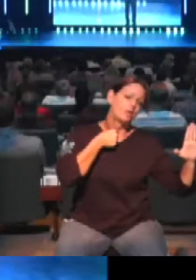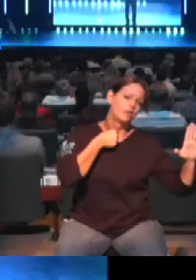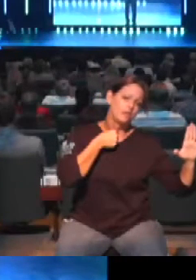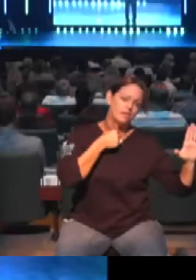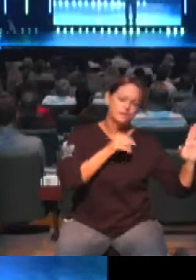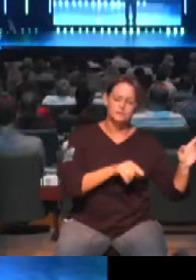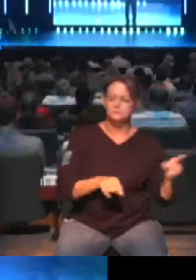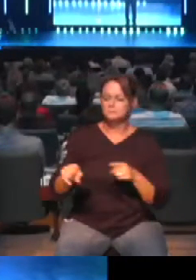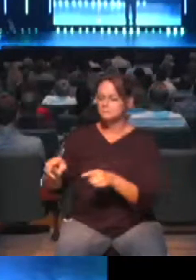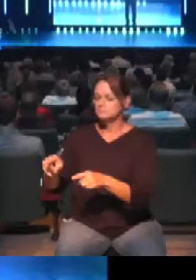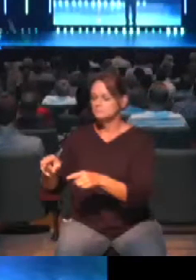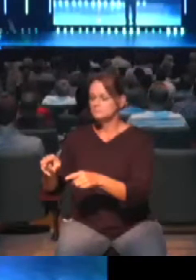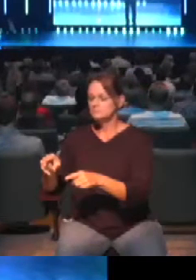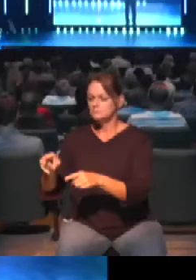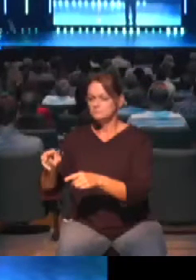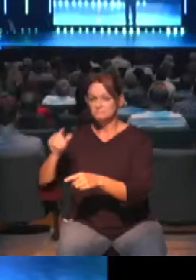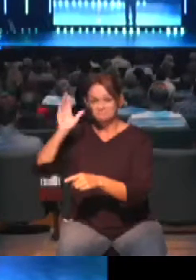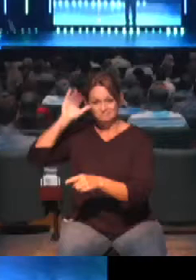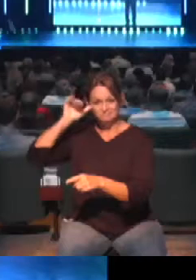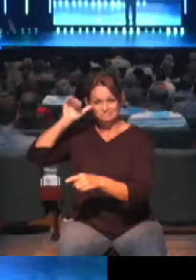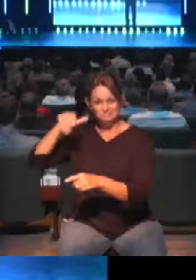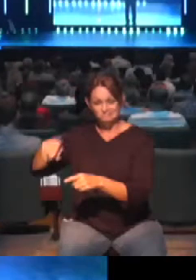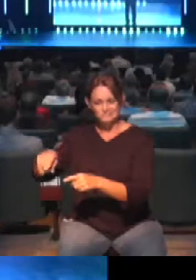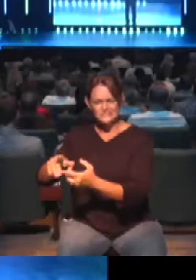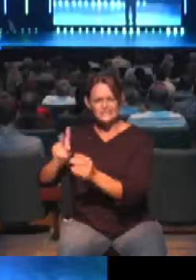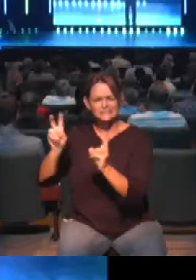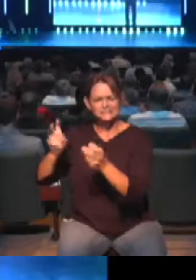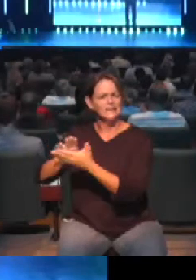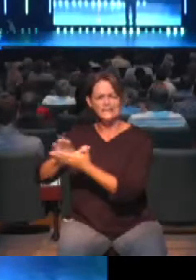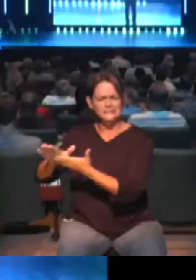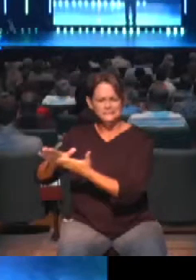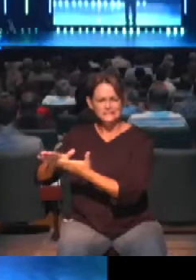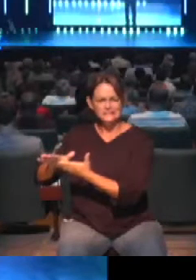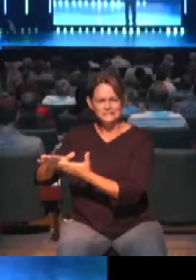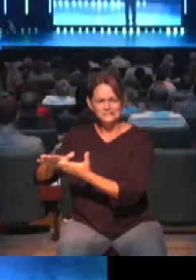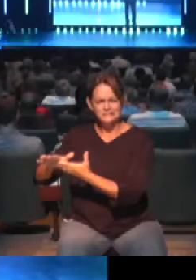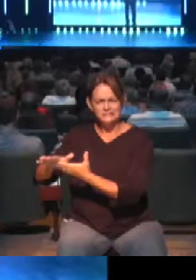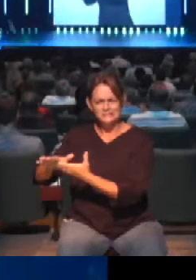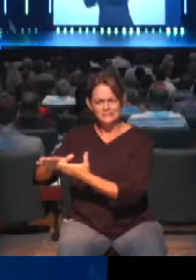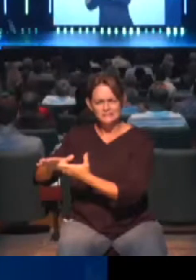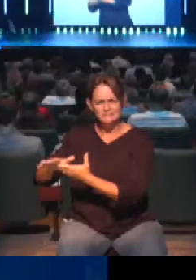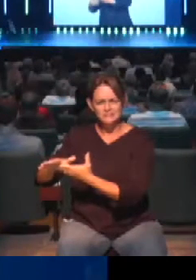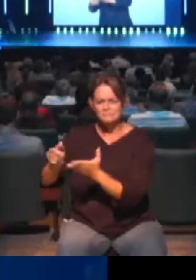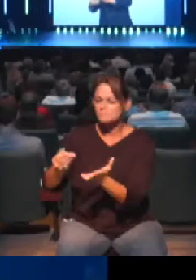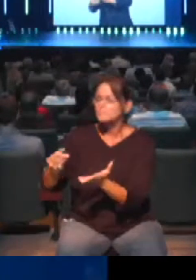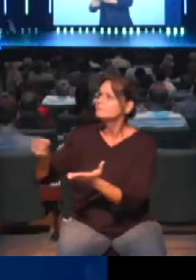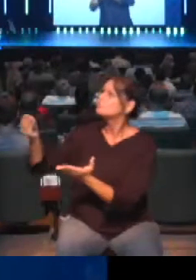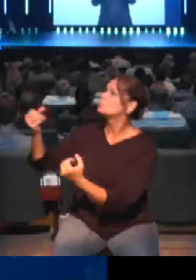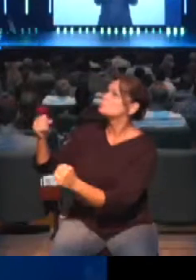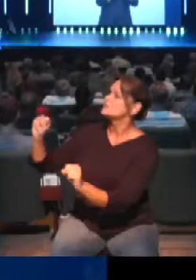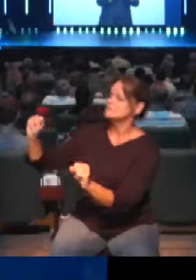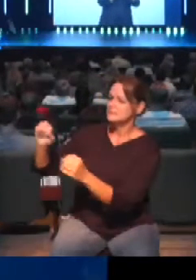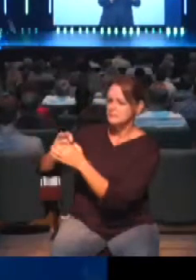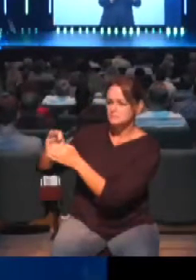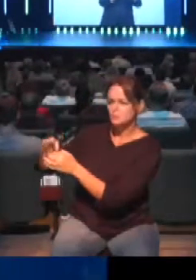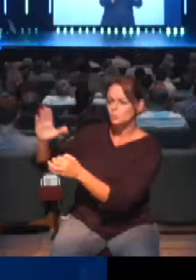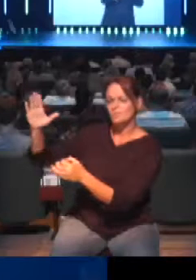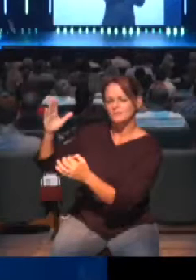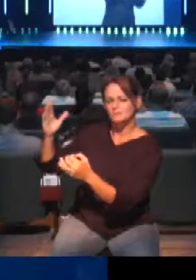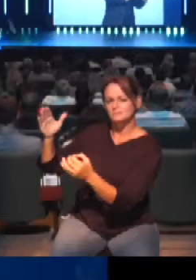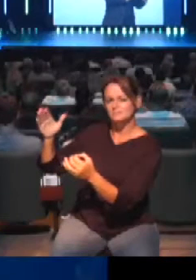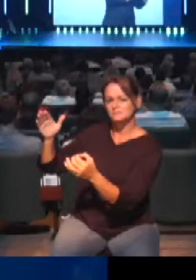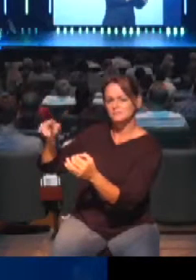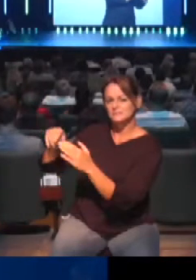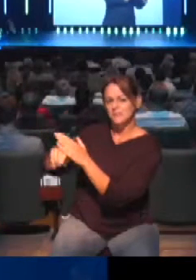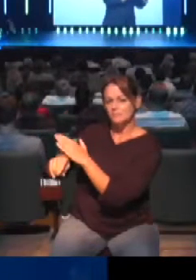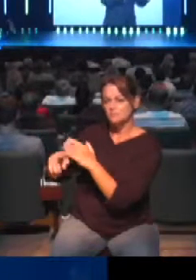animal, it has to be redeemed, bought back, because it doesn't belong to you, has to be redeemed with the sacrifice